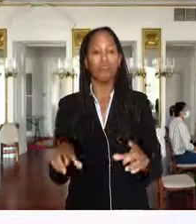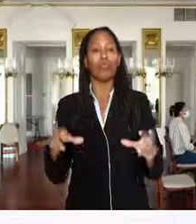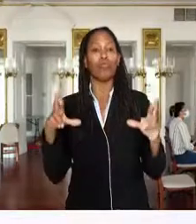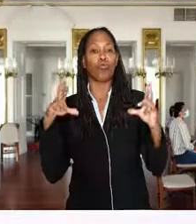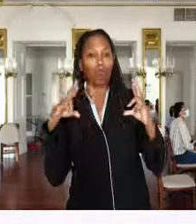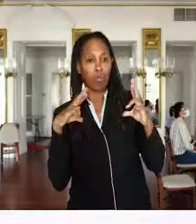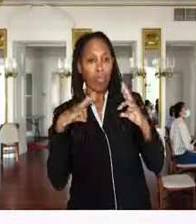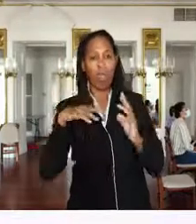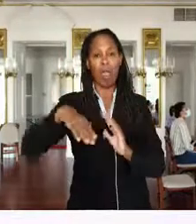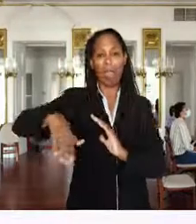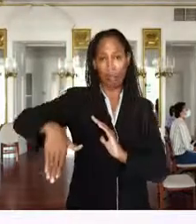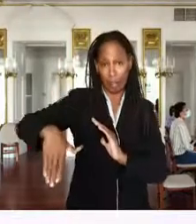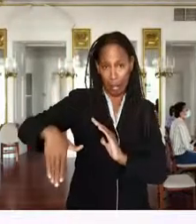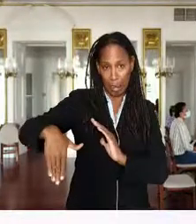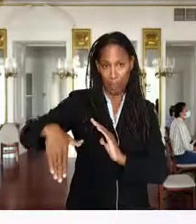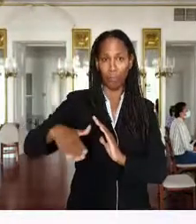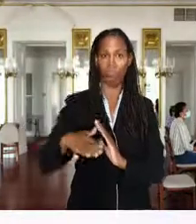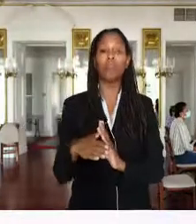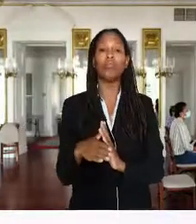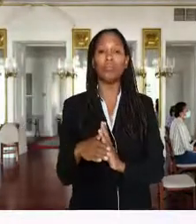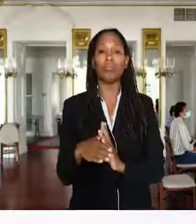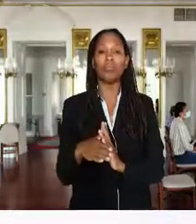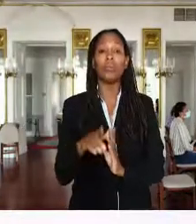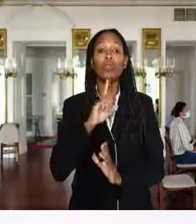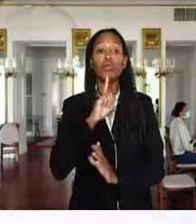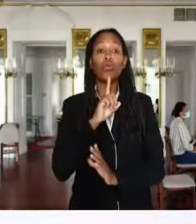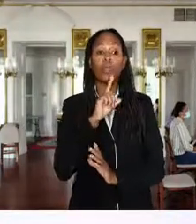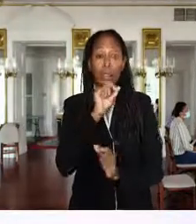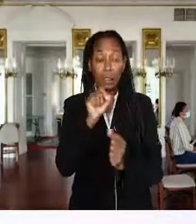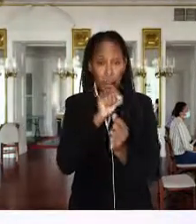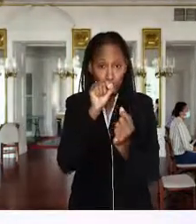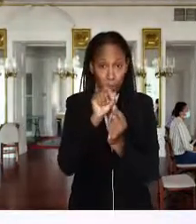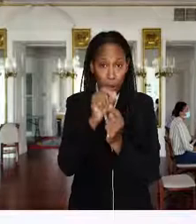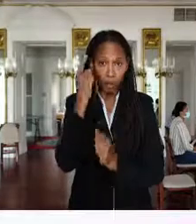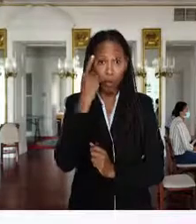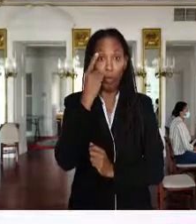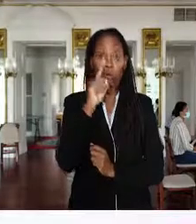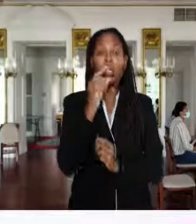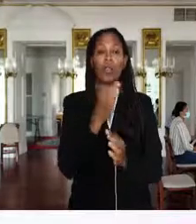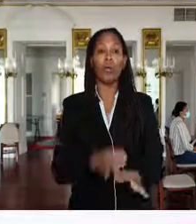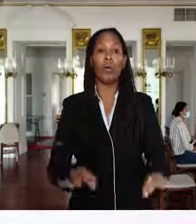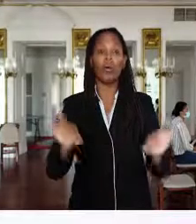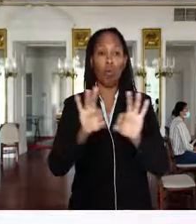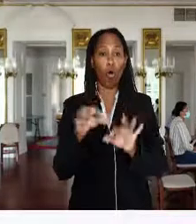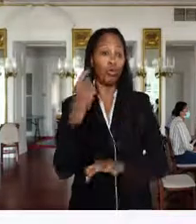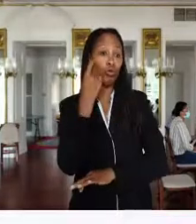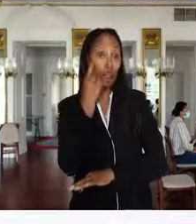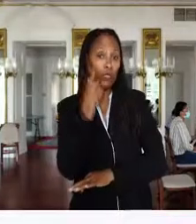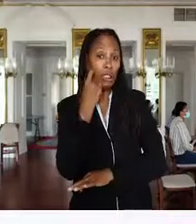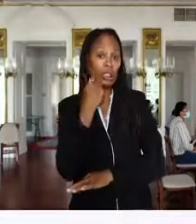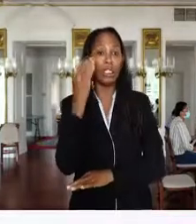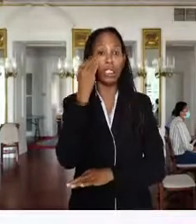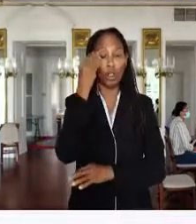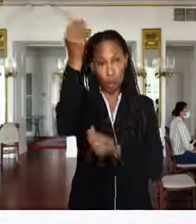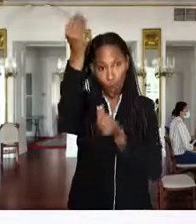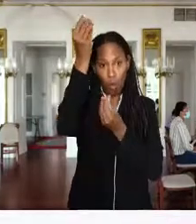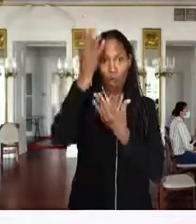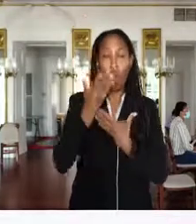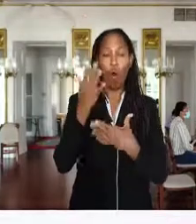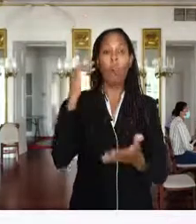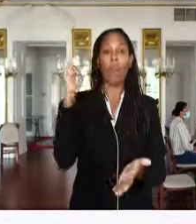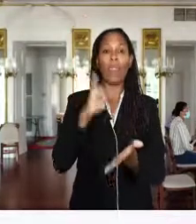on our laurels just yet. This is particularly important as we have recently received confirmation of